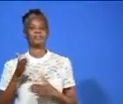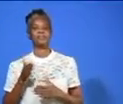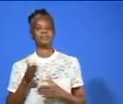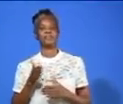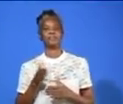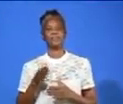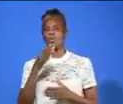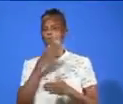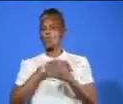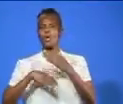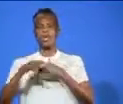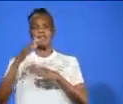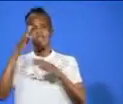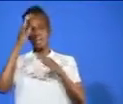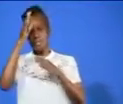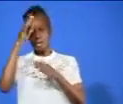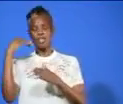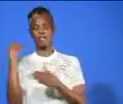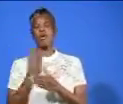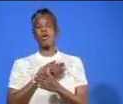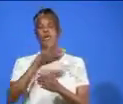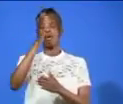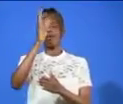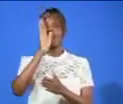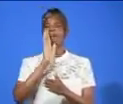forevermore. Oh, Heavenly Father and our God,